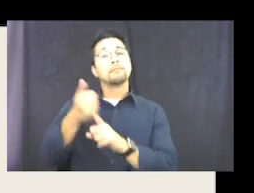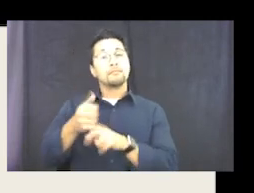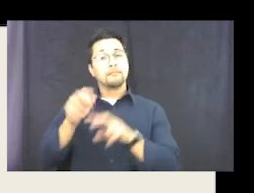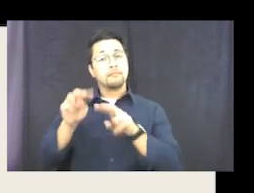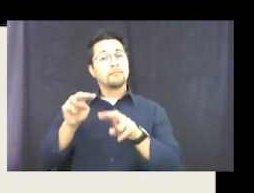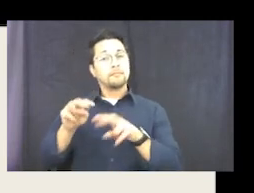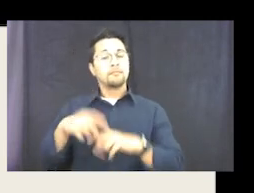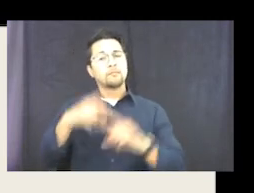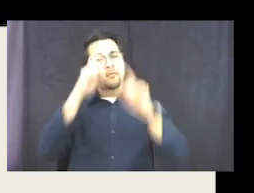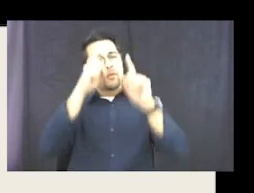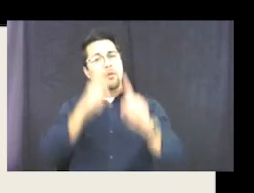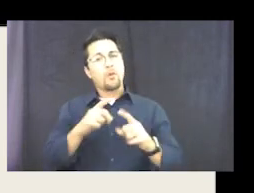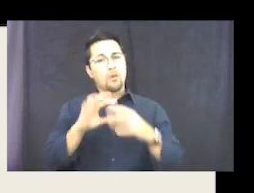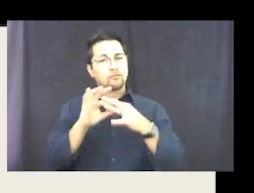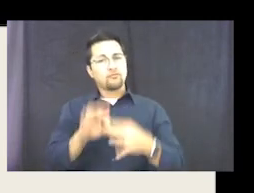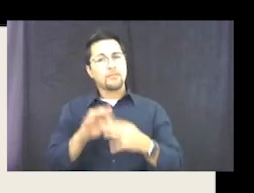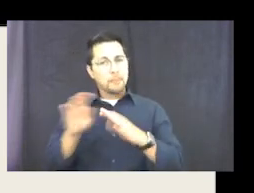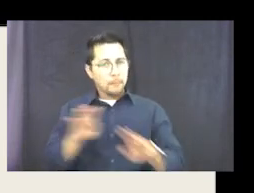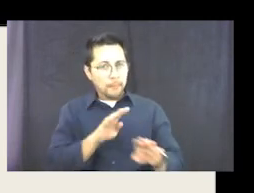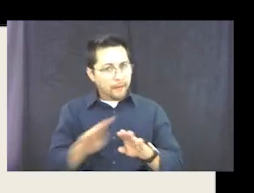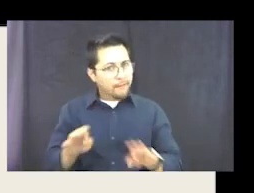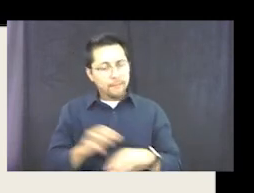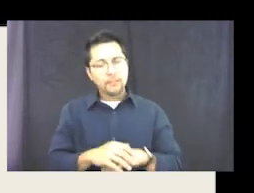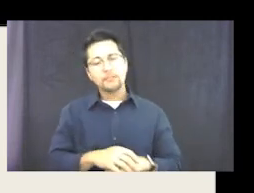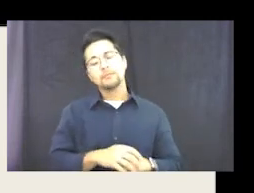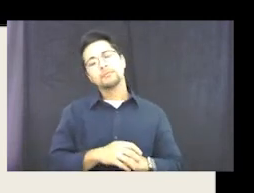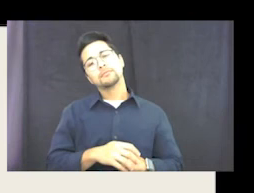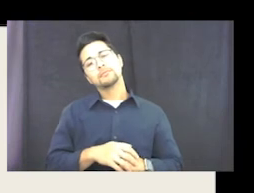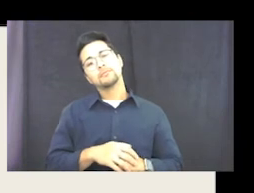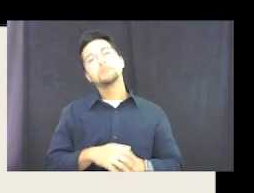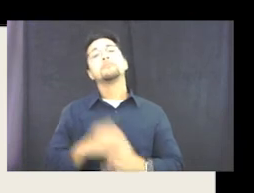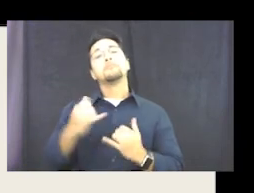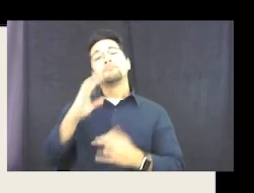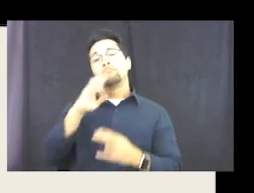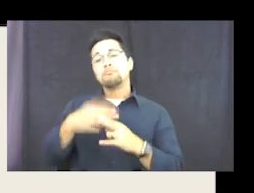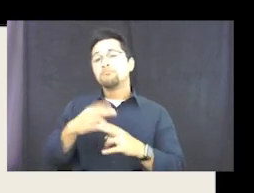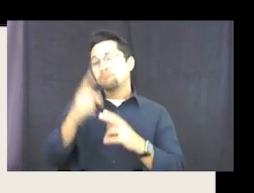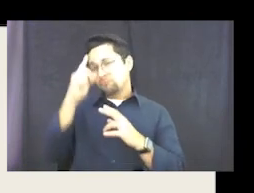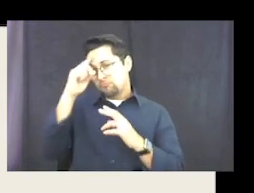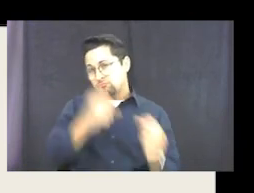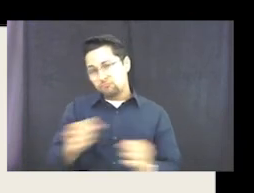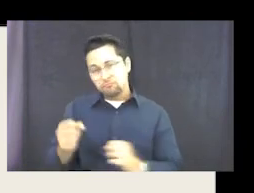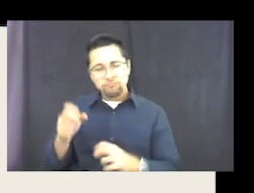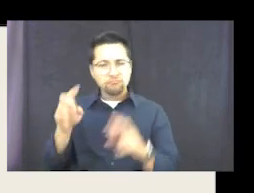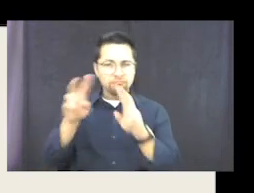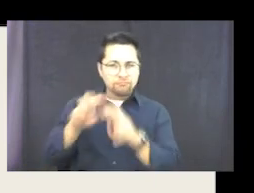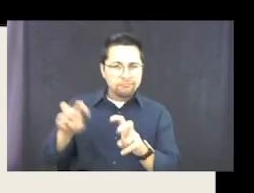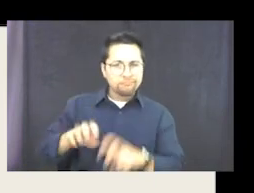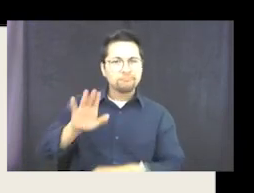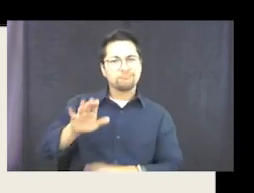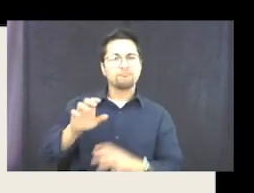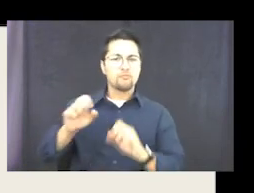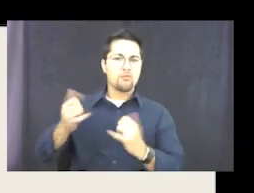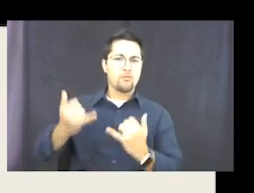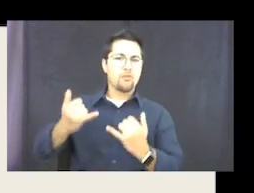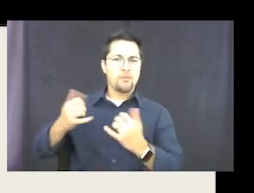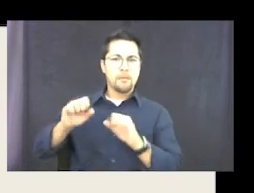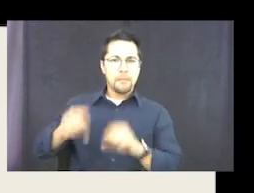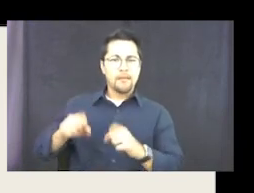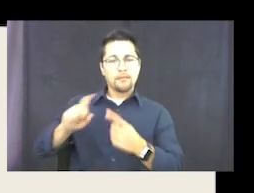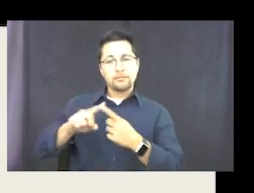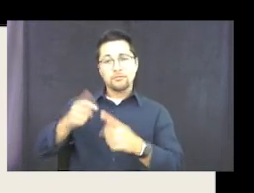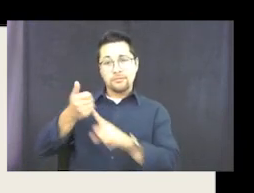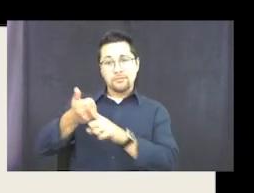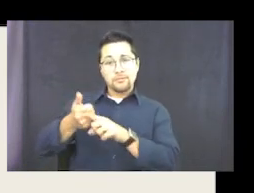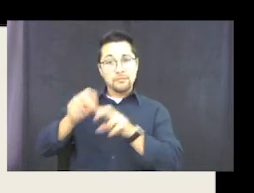Self-monitoring and goal-directed behavior in the real world. Now let's talk about some strategies to evaluate your current ability to